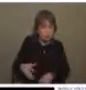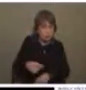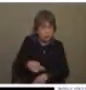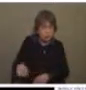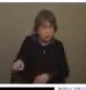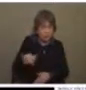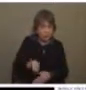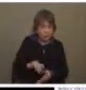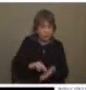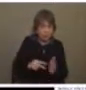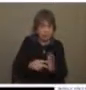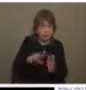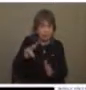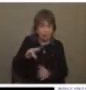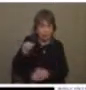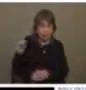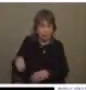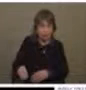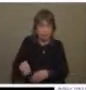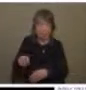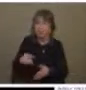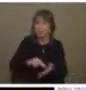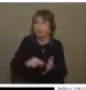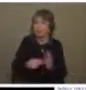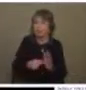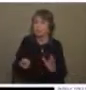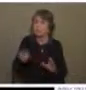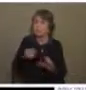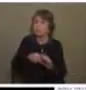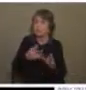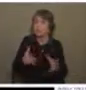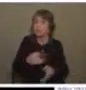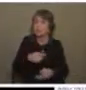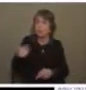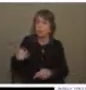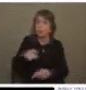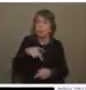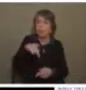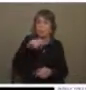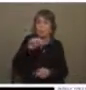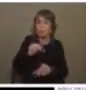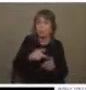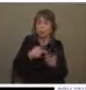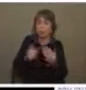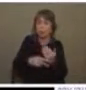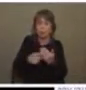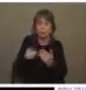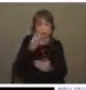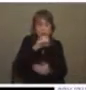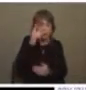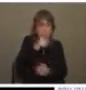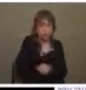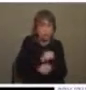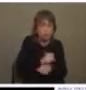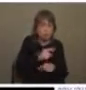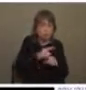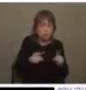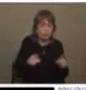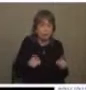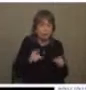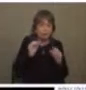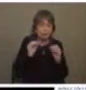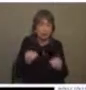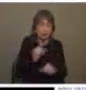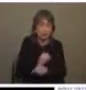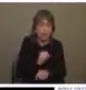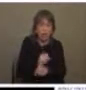So participants in the PAN program then are looking for work, but there are no jobs, and the jobs that are there don't pay. Puerto Rico